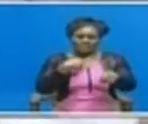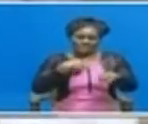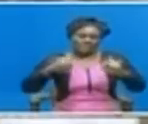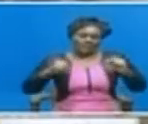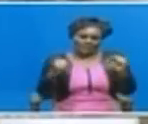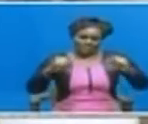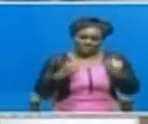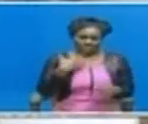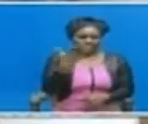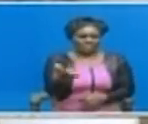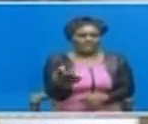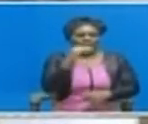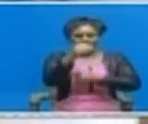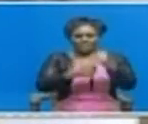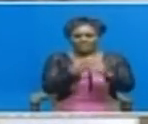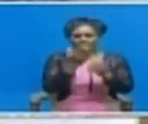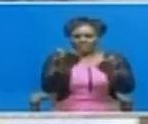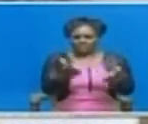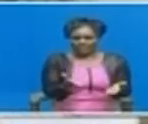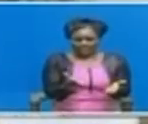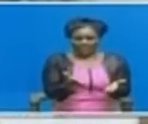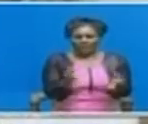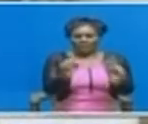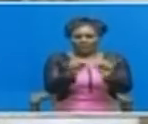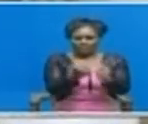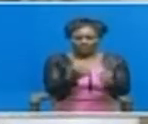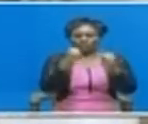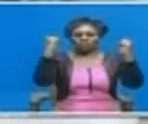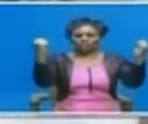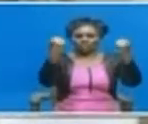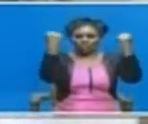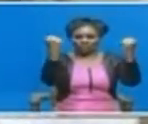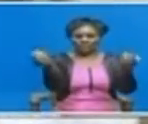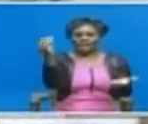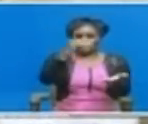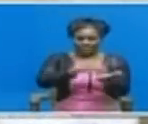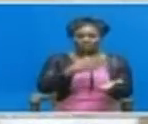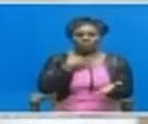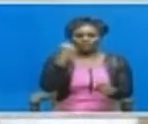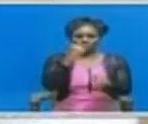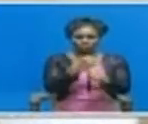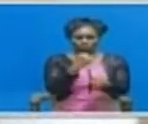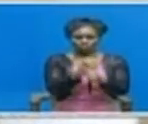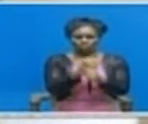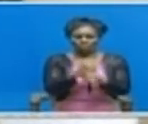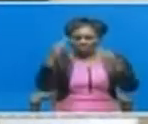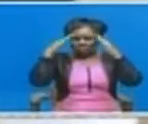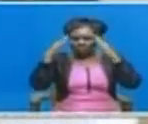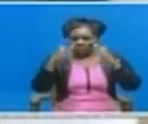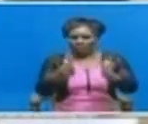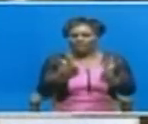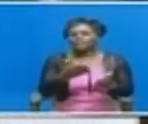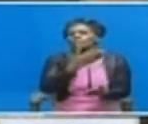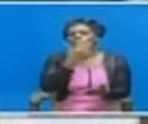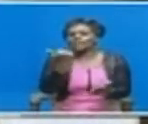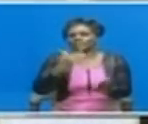to be here. Part of this year, it's still clicking in place, but we're not leading the championship yet. So our main aim is to focus and do the best